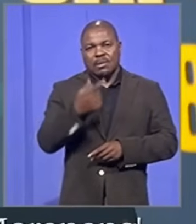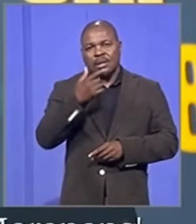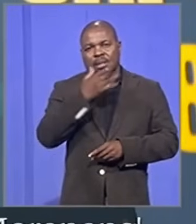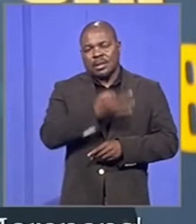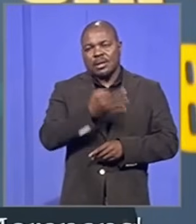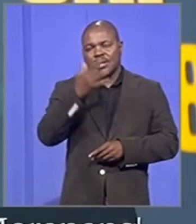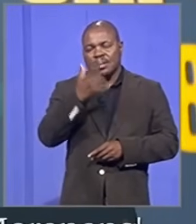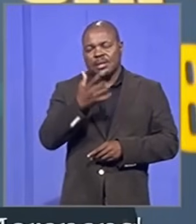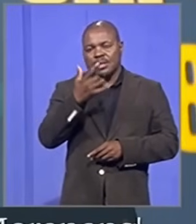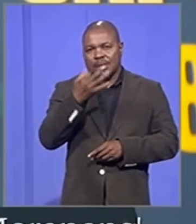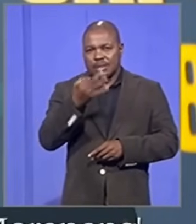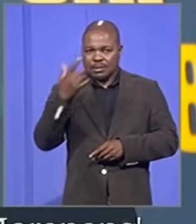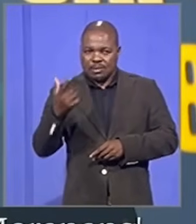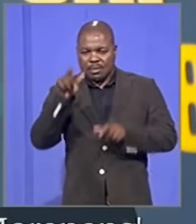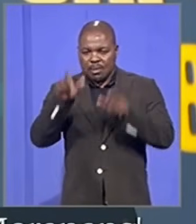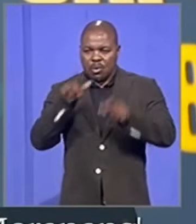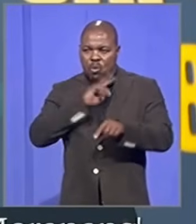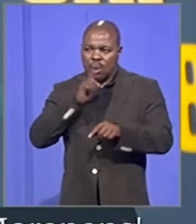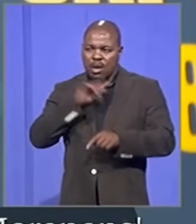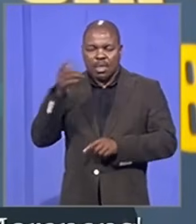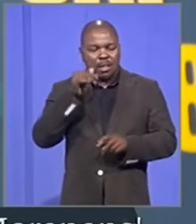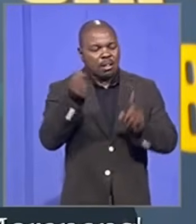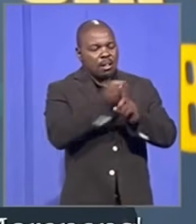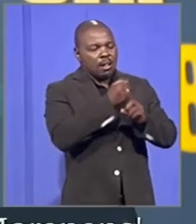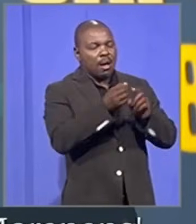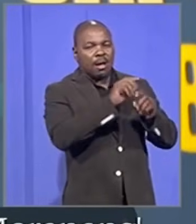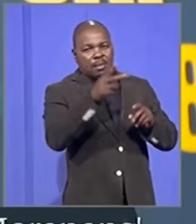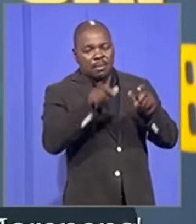37,333 suspects accused of common assault.